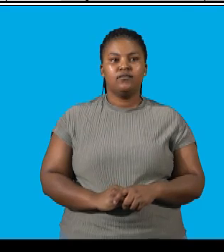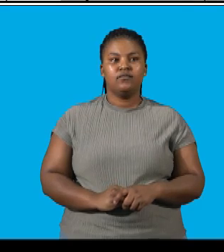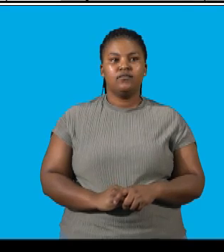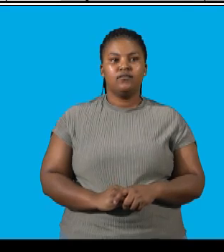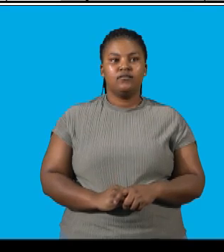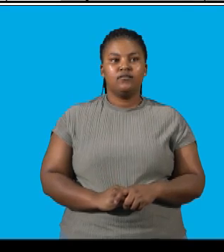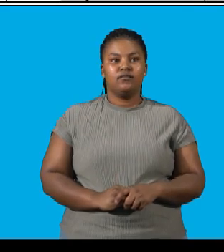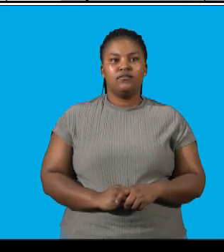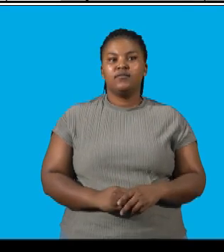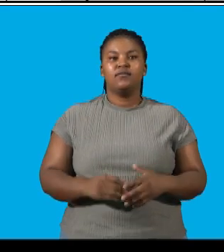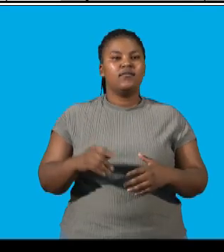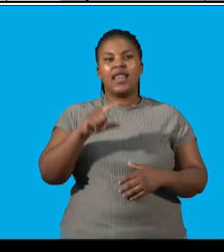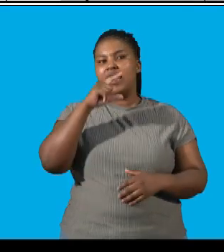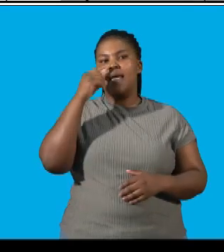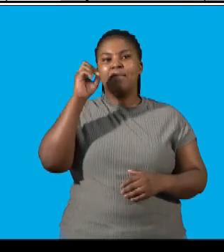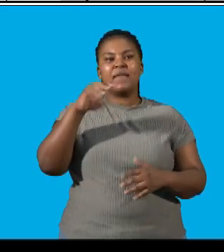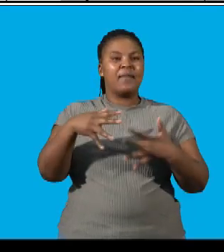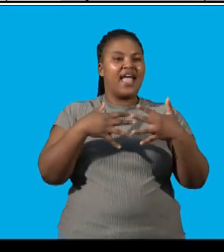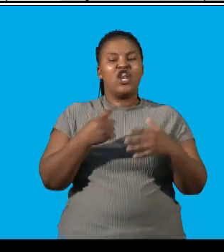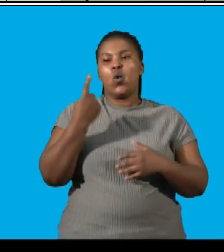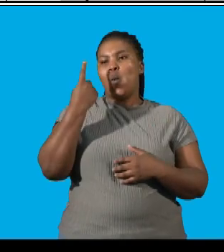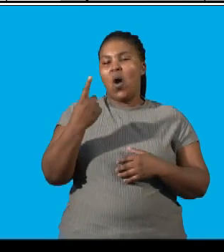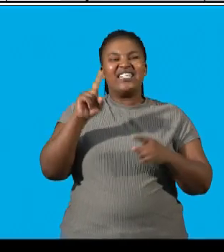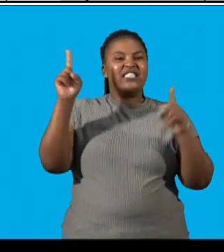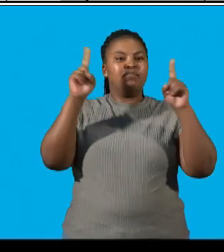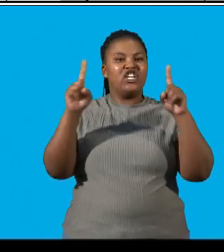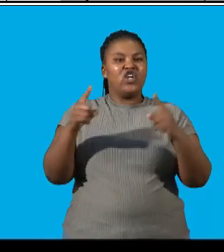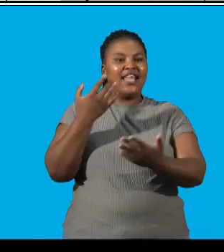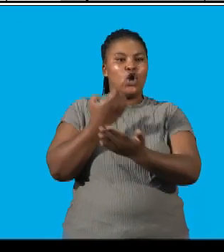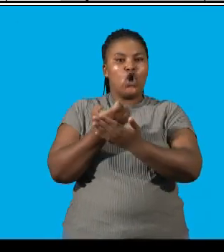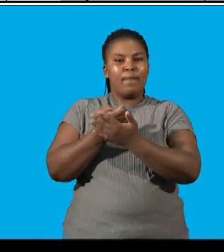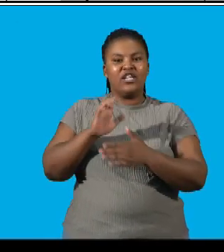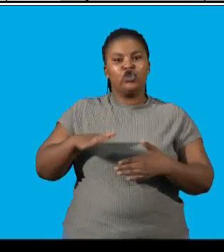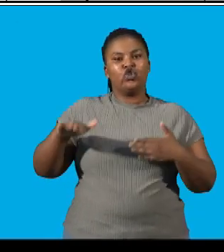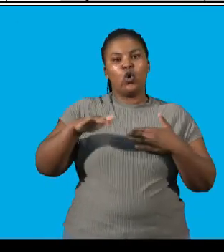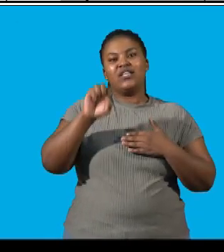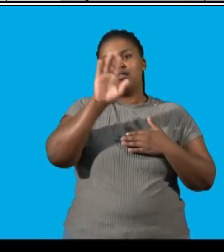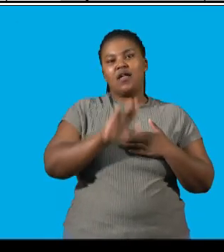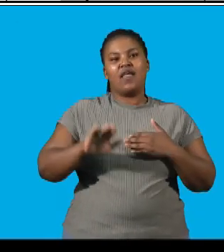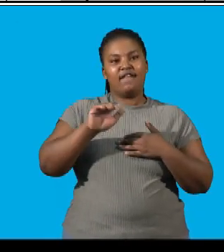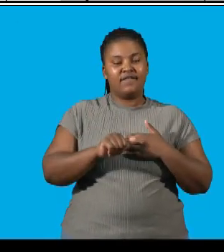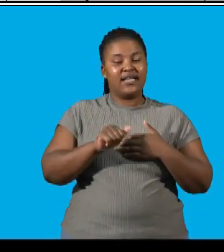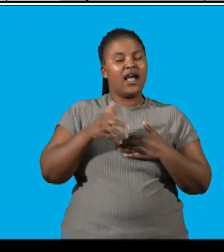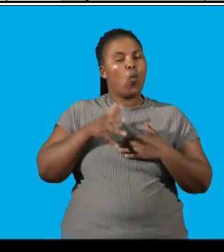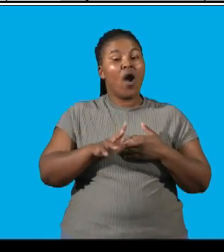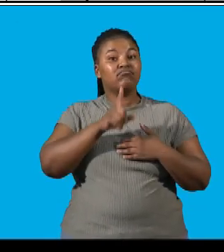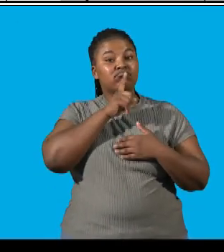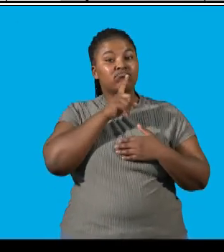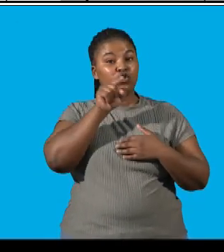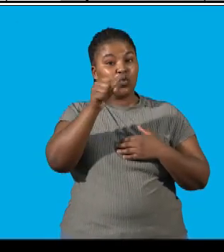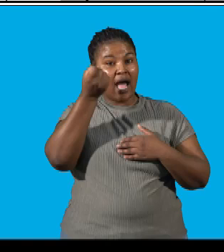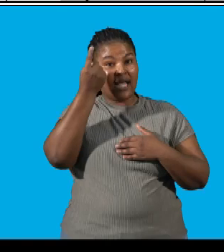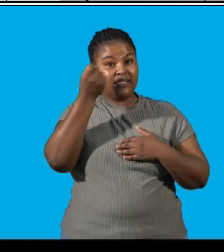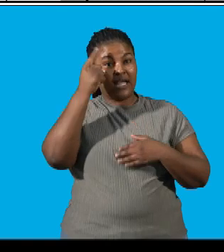Right, number 2. Name any one special economic zone in South Africa. Once again, testing your